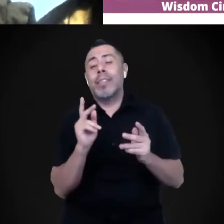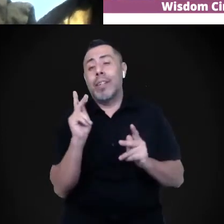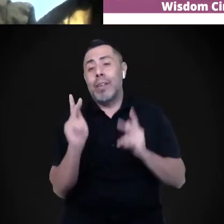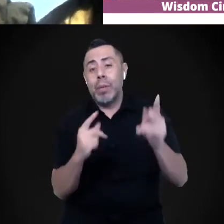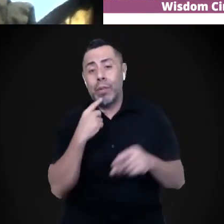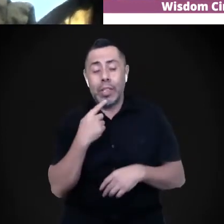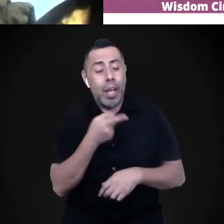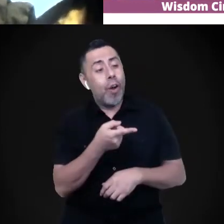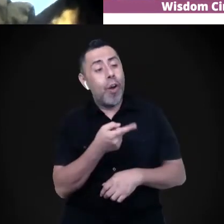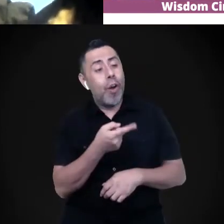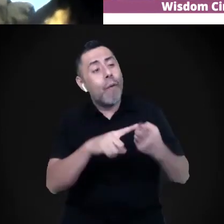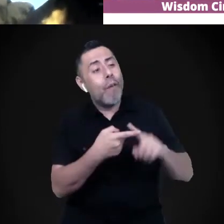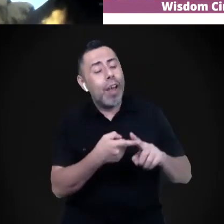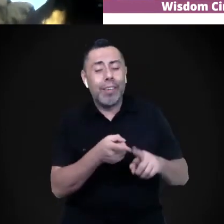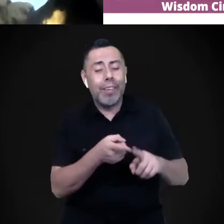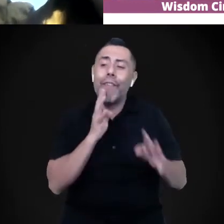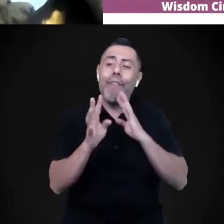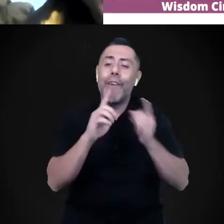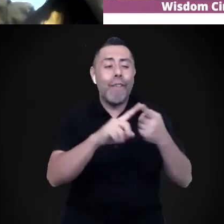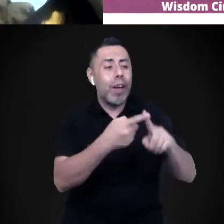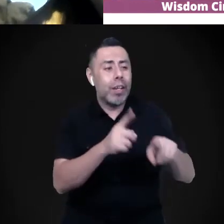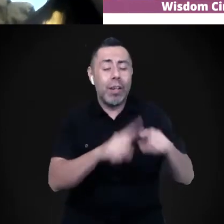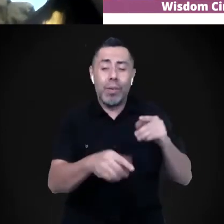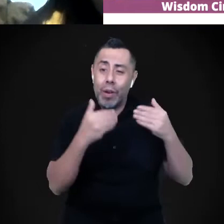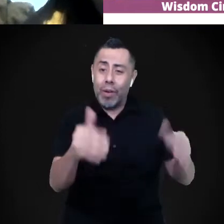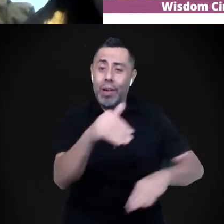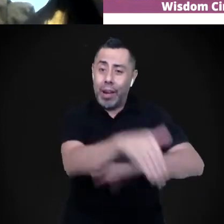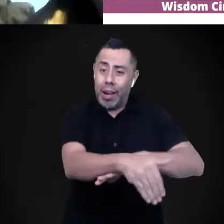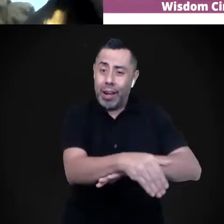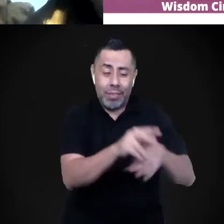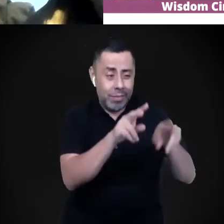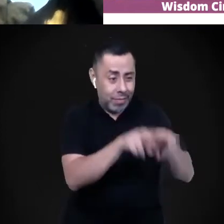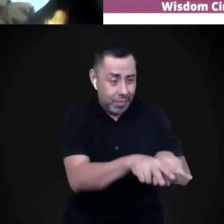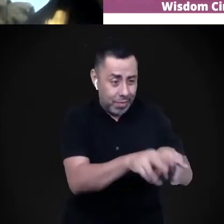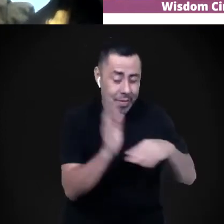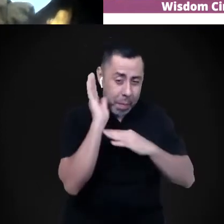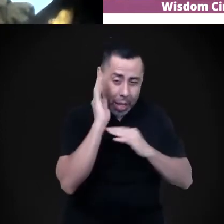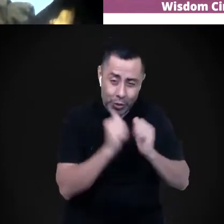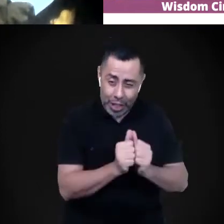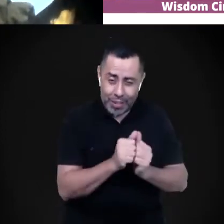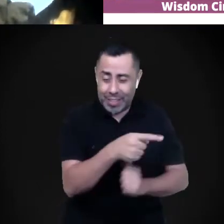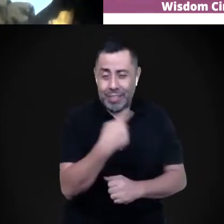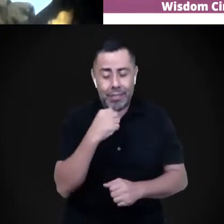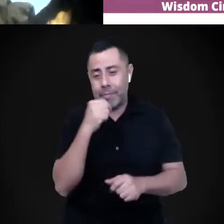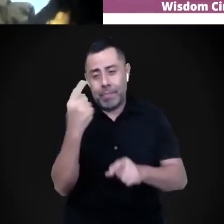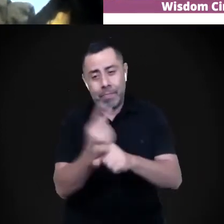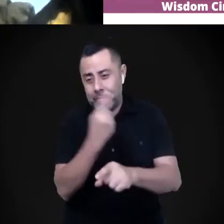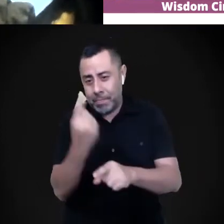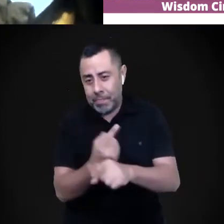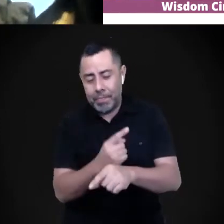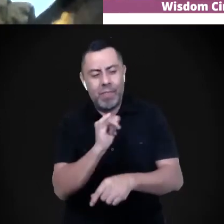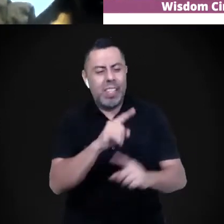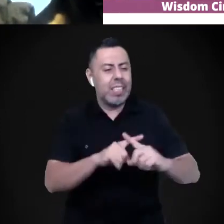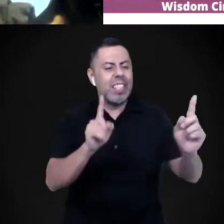sleeping with their friends. She says, you're not supposed to sleep with your friend or your buddies. That's a totally different